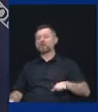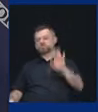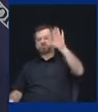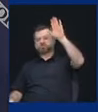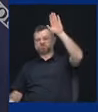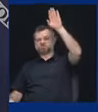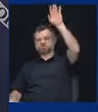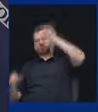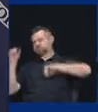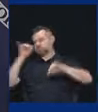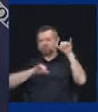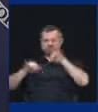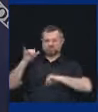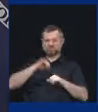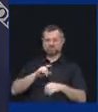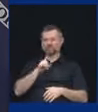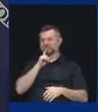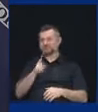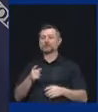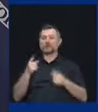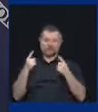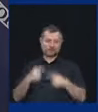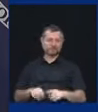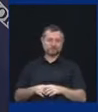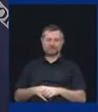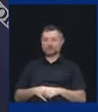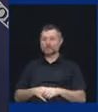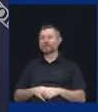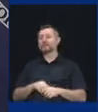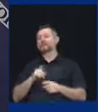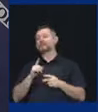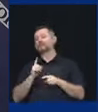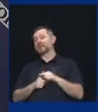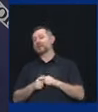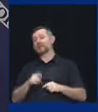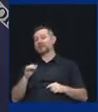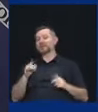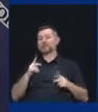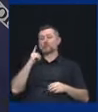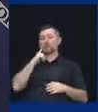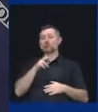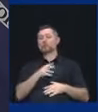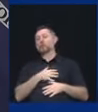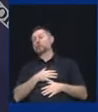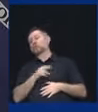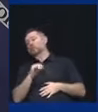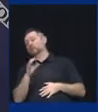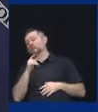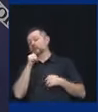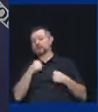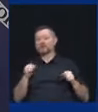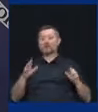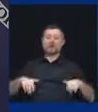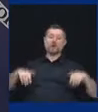in reality and in perception. We're doing a new tourism